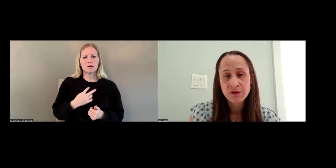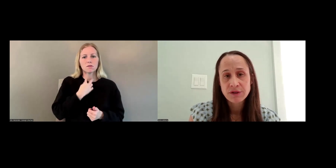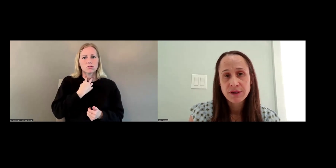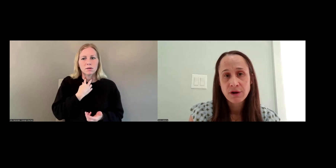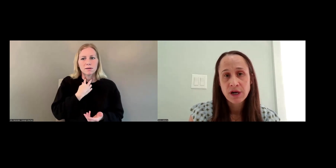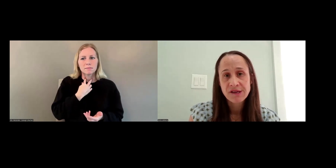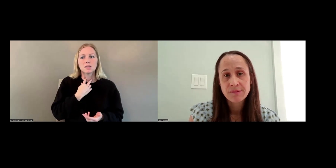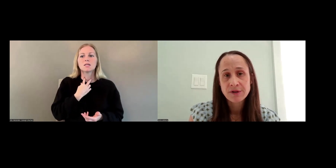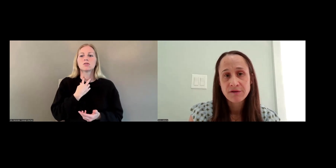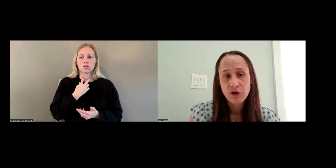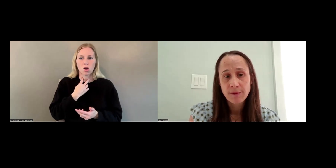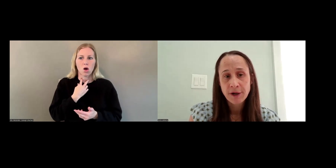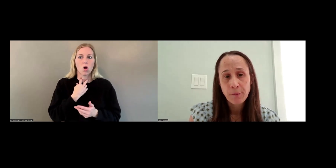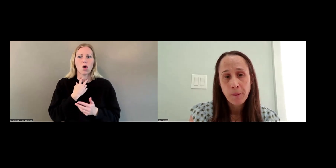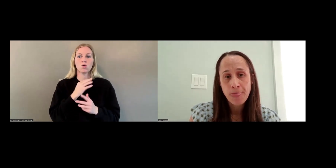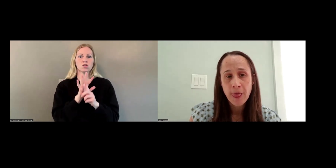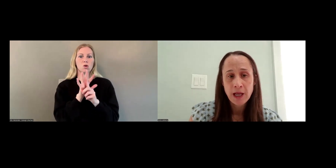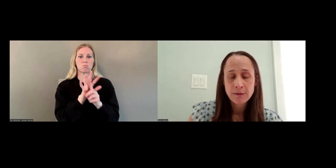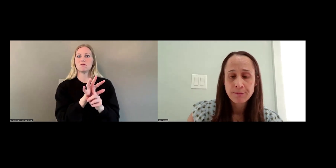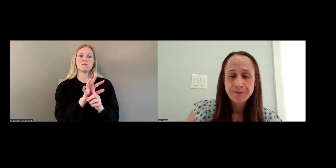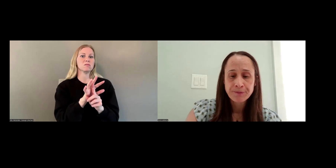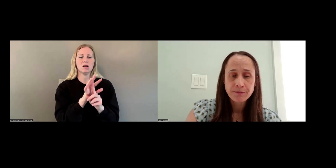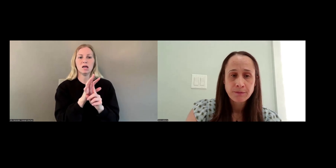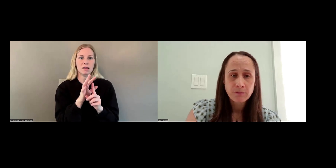very central to the concept of trauma.